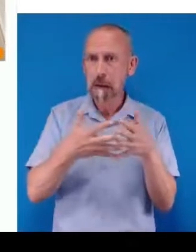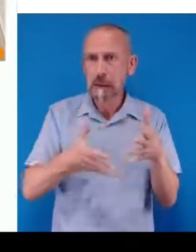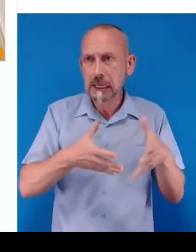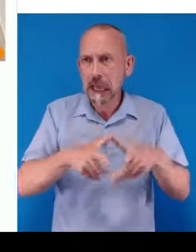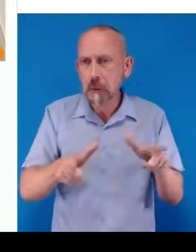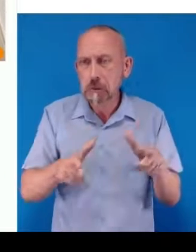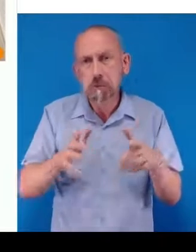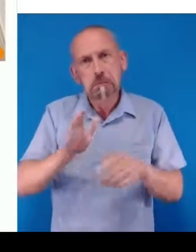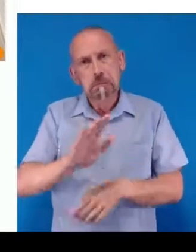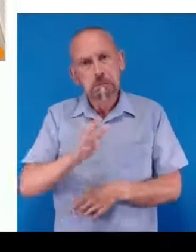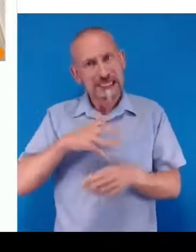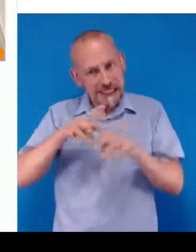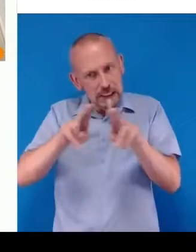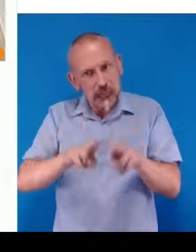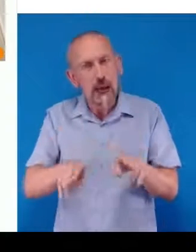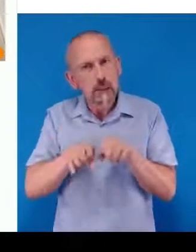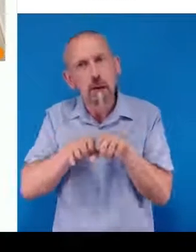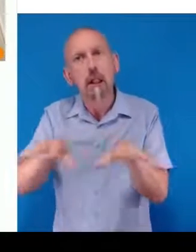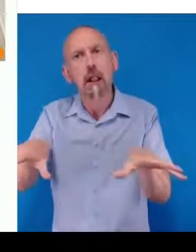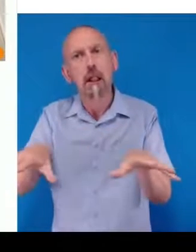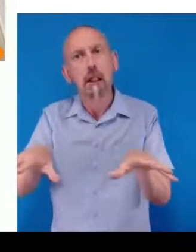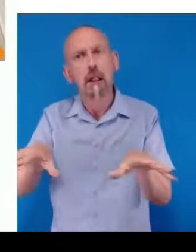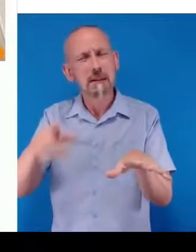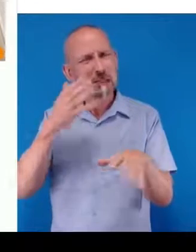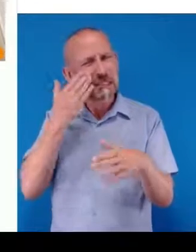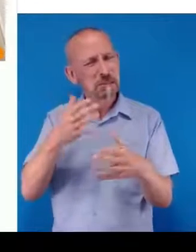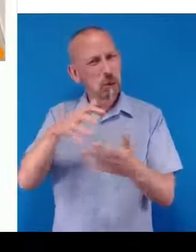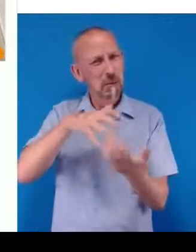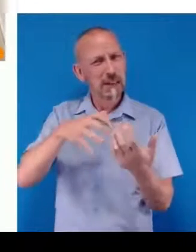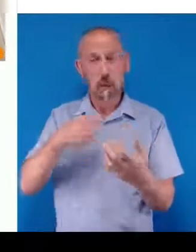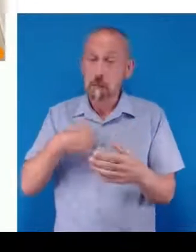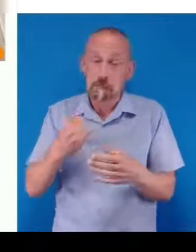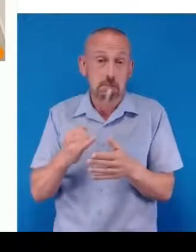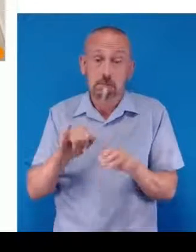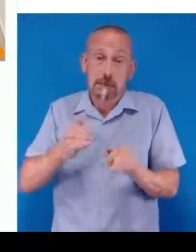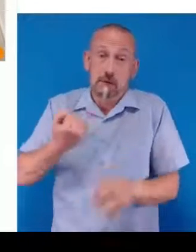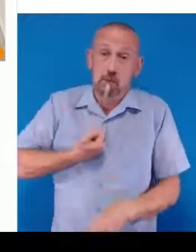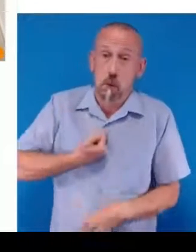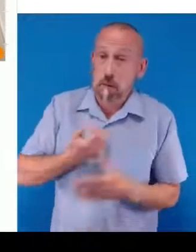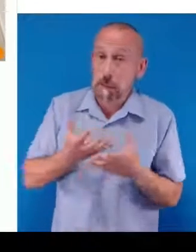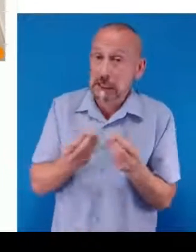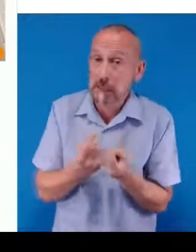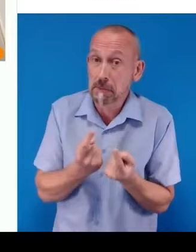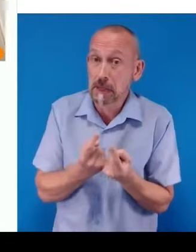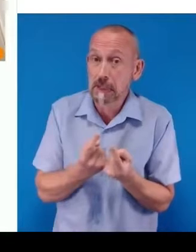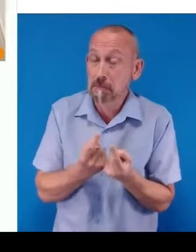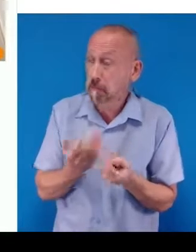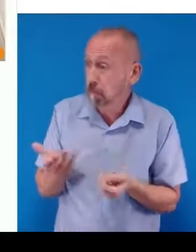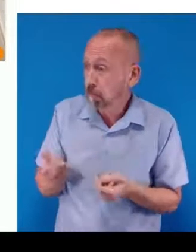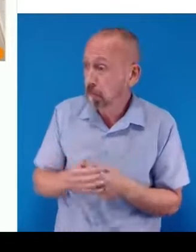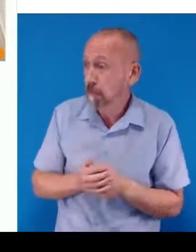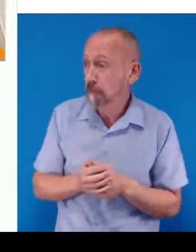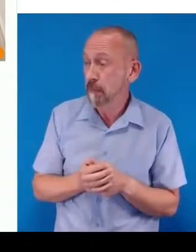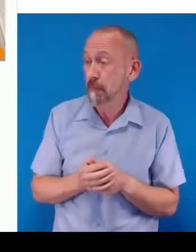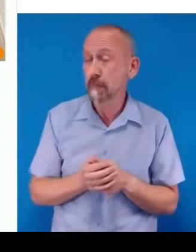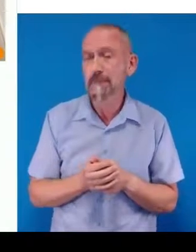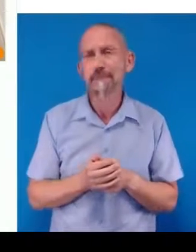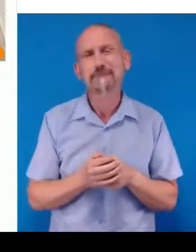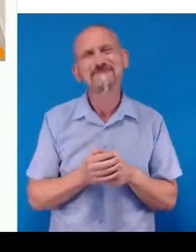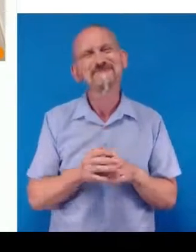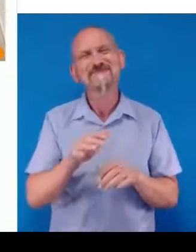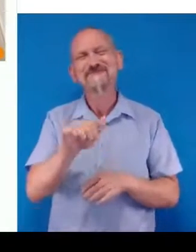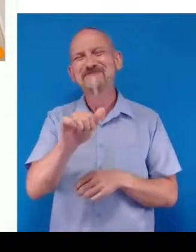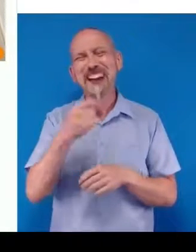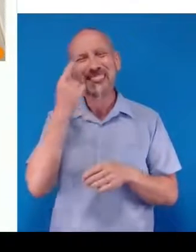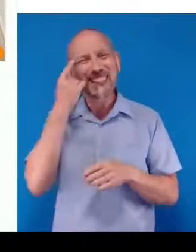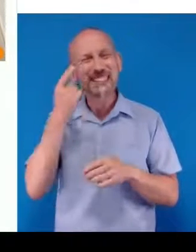I missing something? I think there's a shortage in kind of accessibility